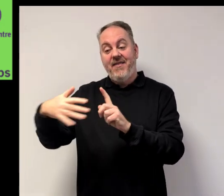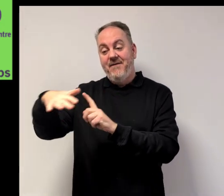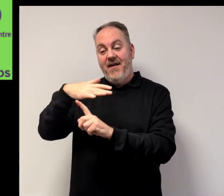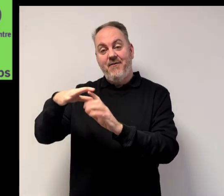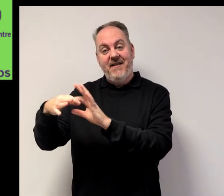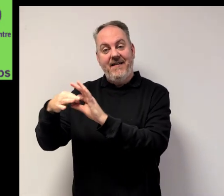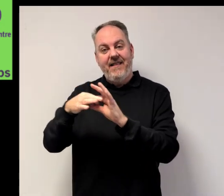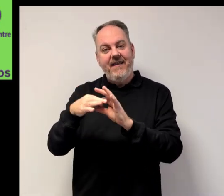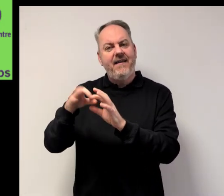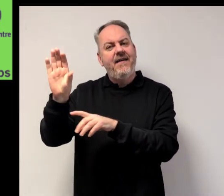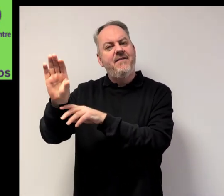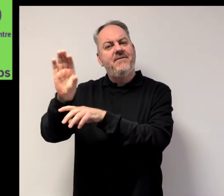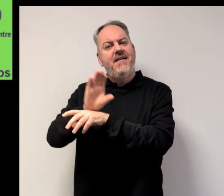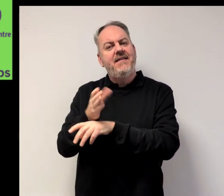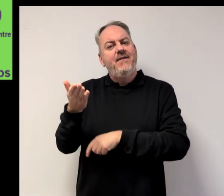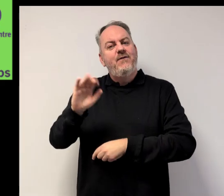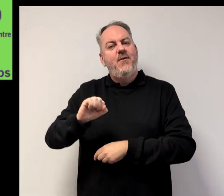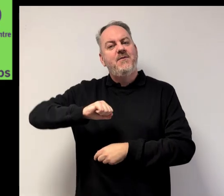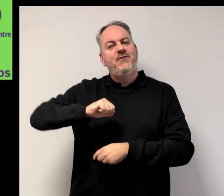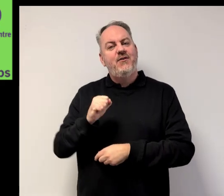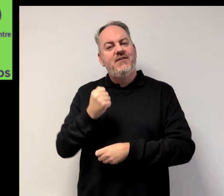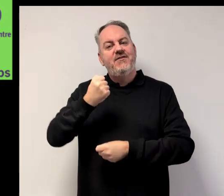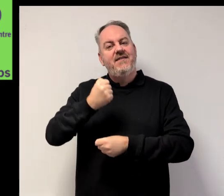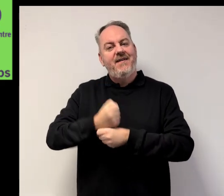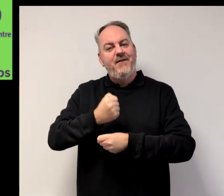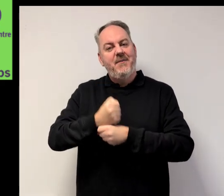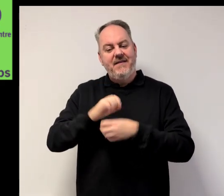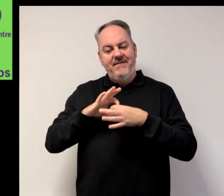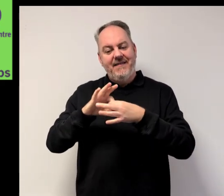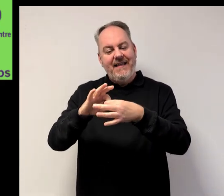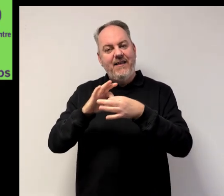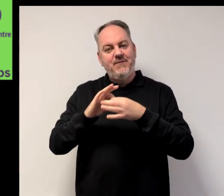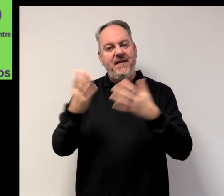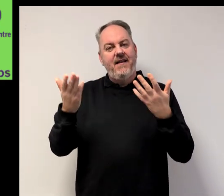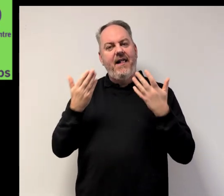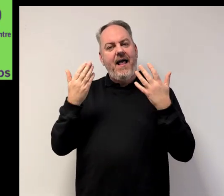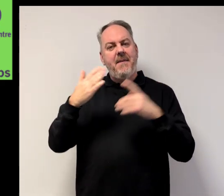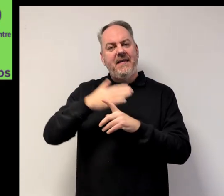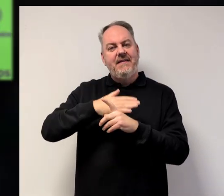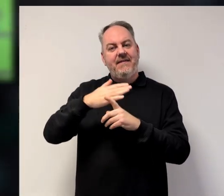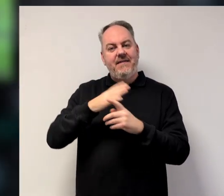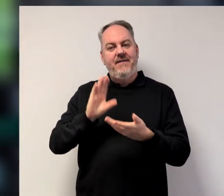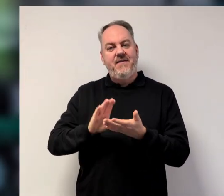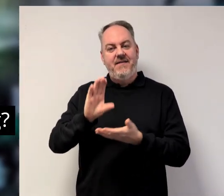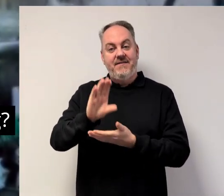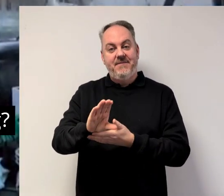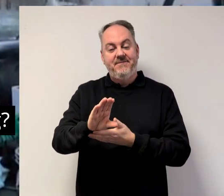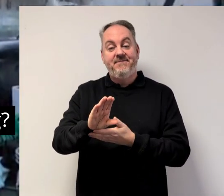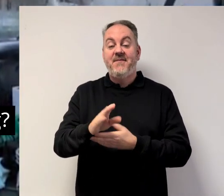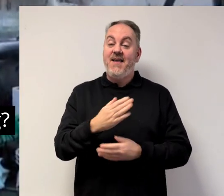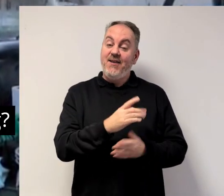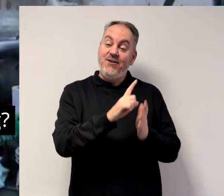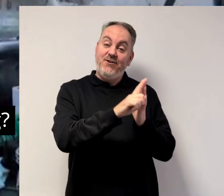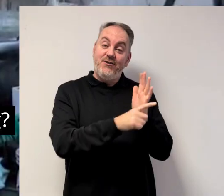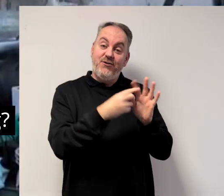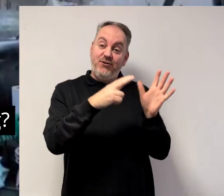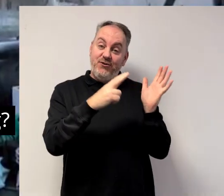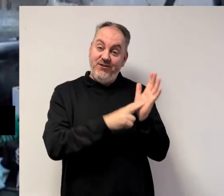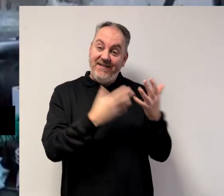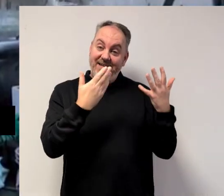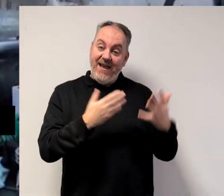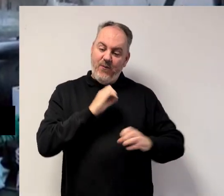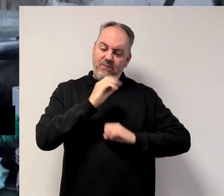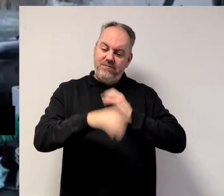Fund. In this short video, volunteer gardener Jean tells us what it takes to run a kitchen garden. What interested you in kitchen gardening?